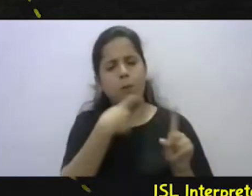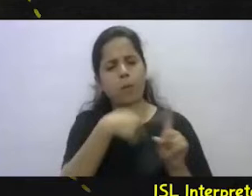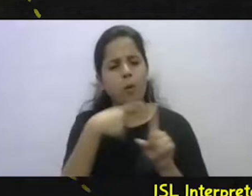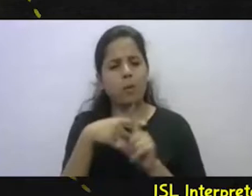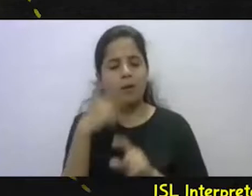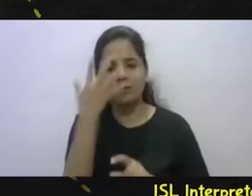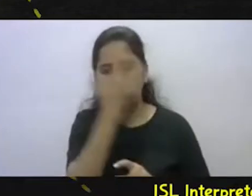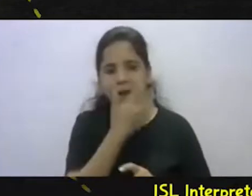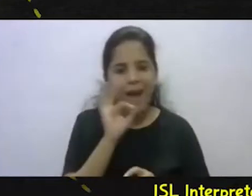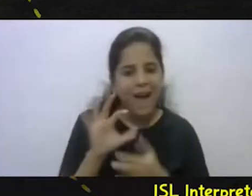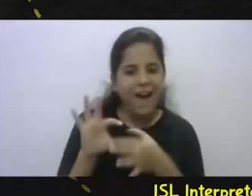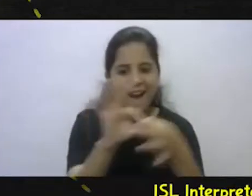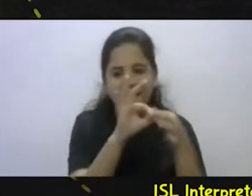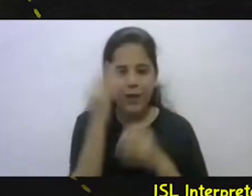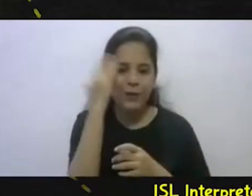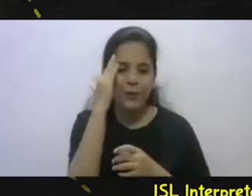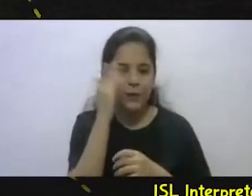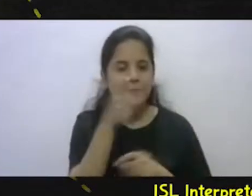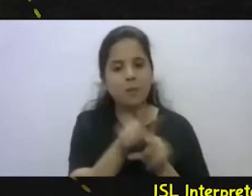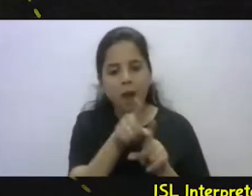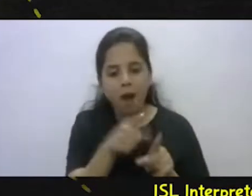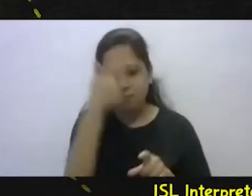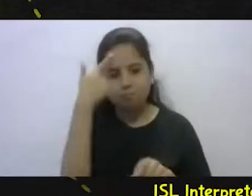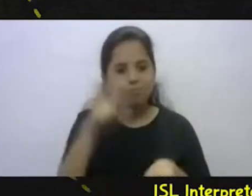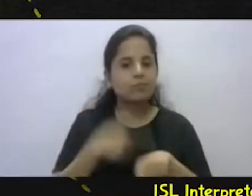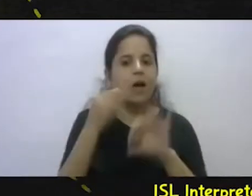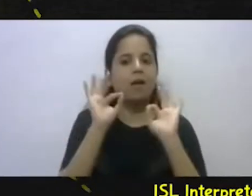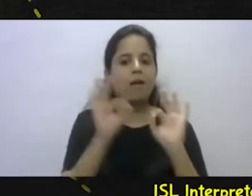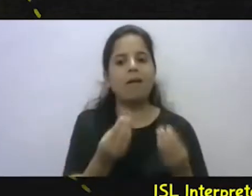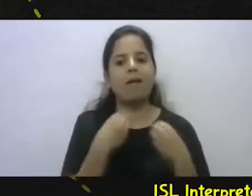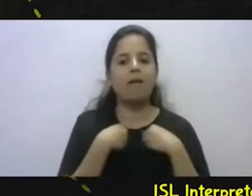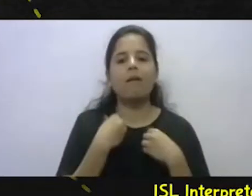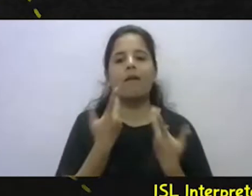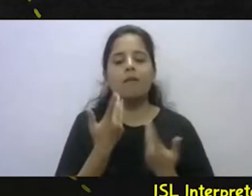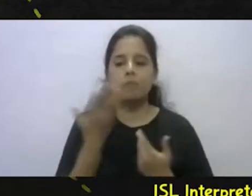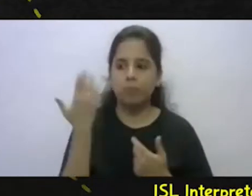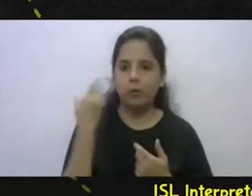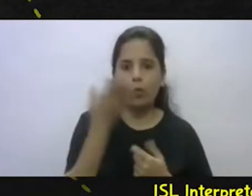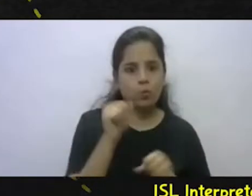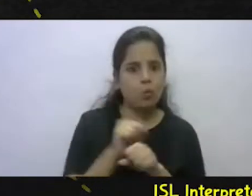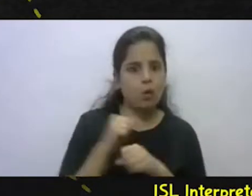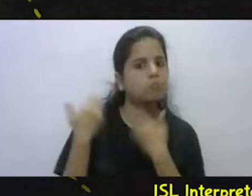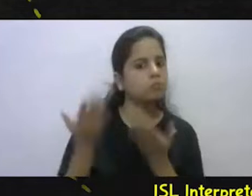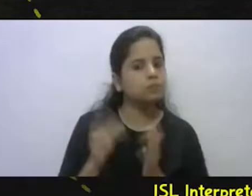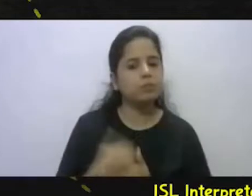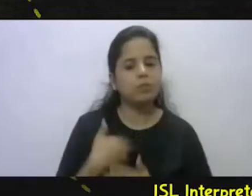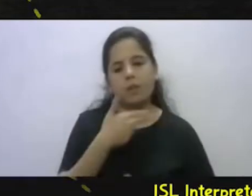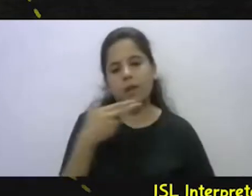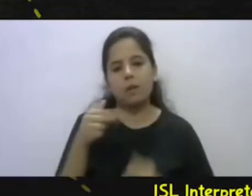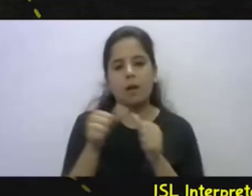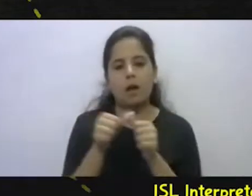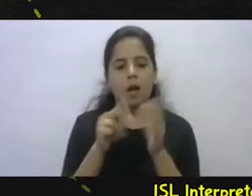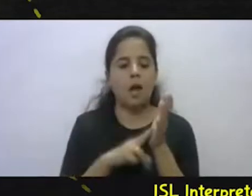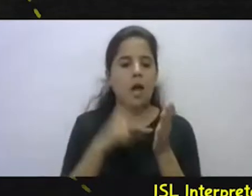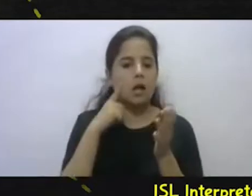and then new people whose work I've had the chance to look over in the past few days. My name is Anish